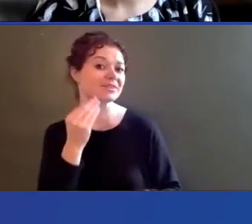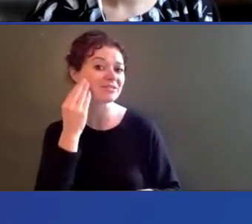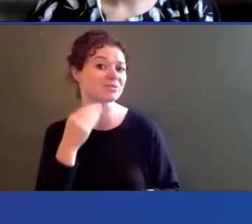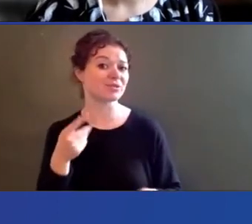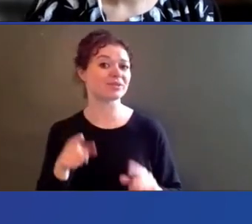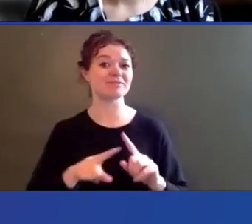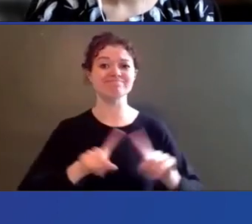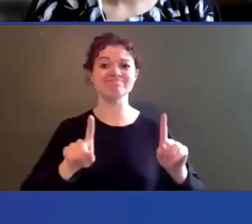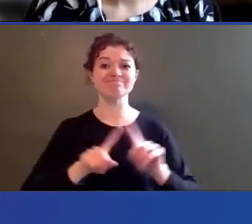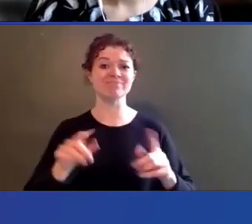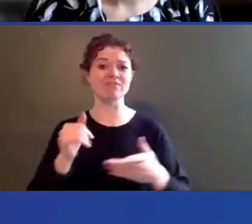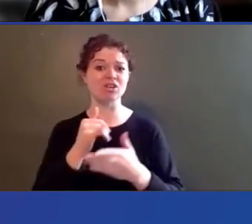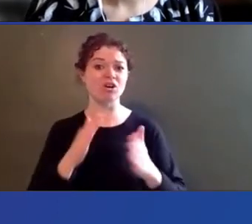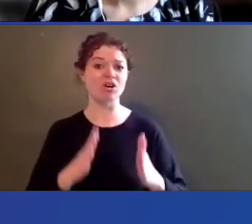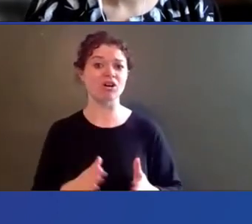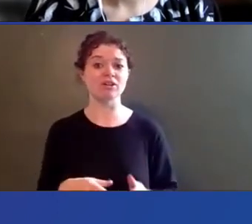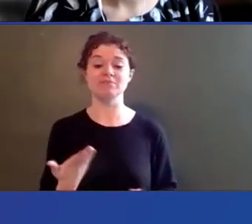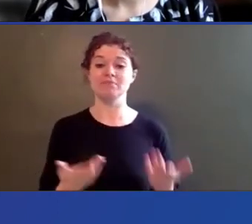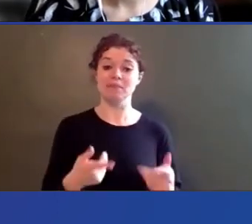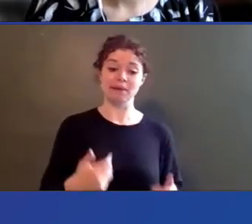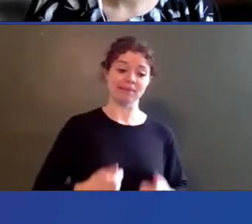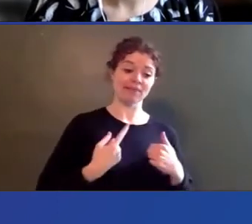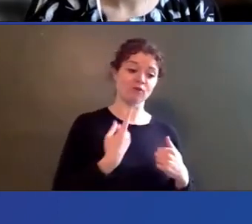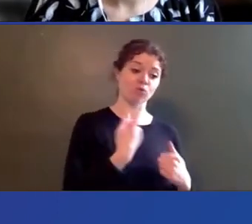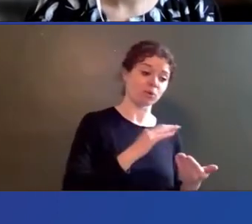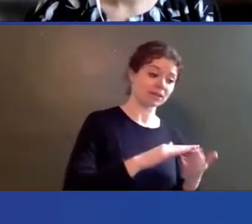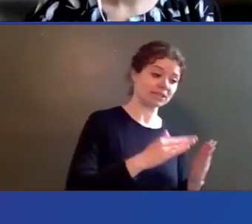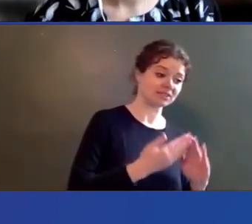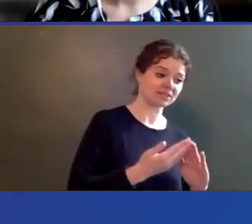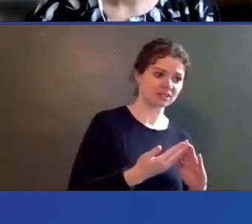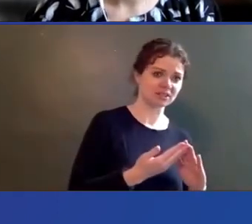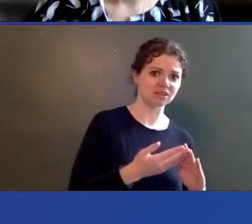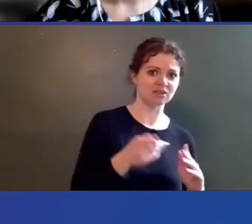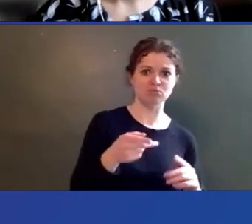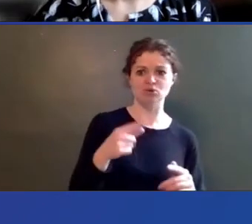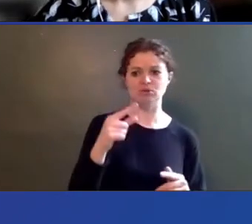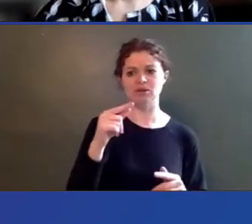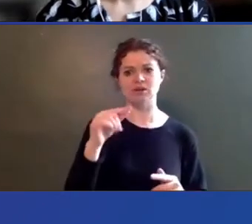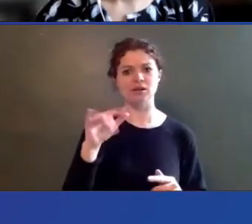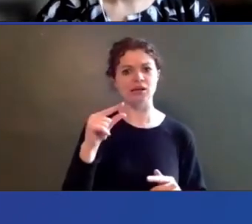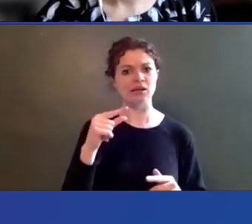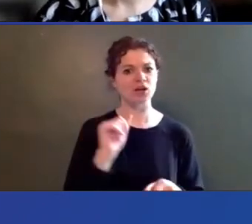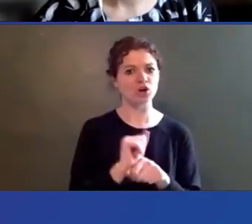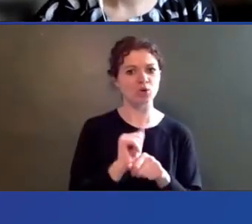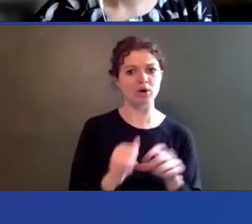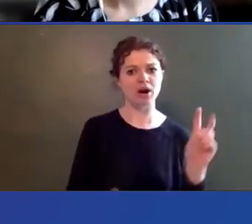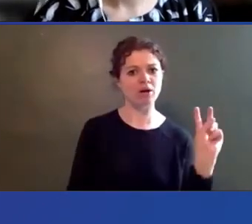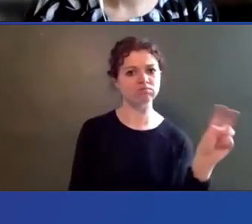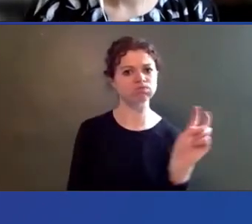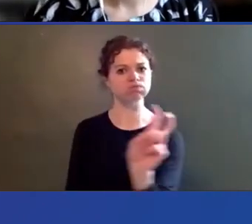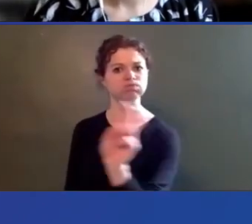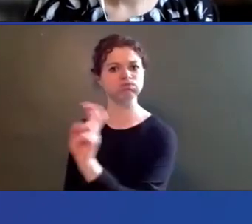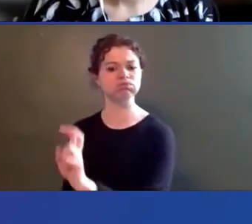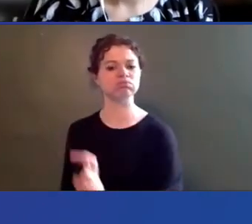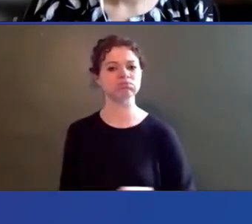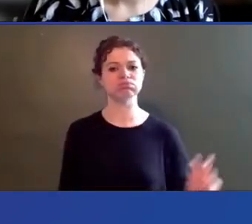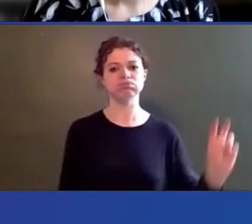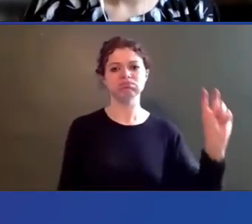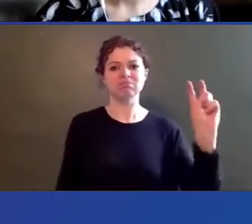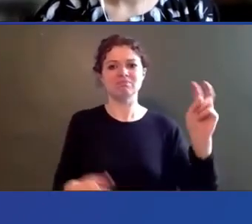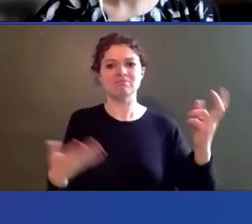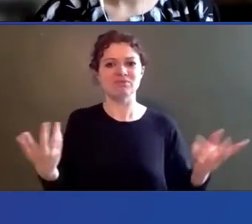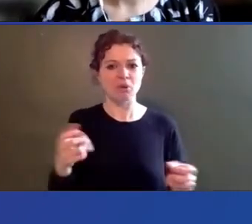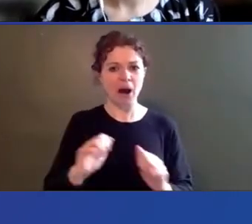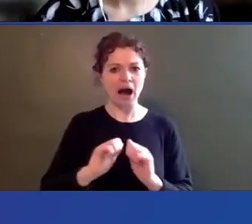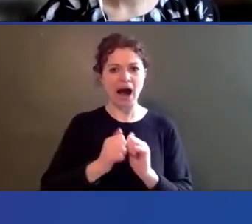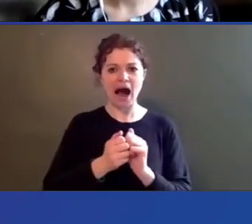even a regular, even if you're staying in one place, you're a gig worker, you're working lots of different things. And it's very hard to just have the